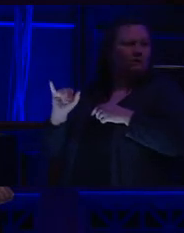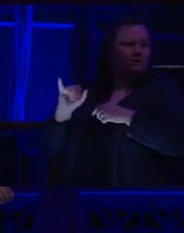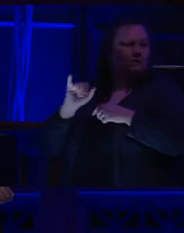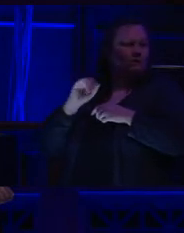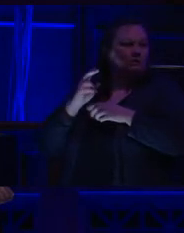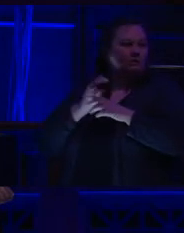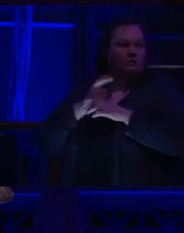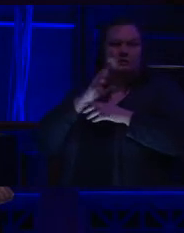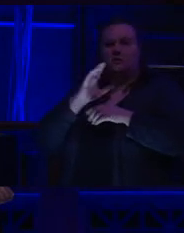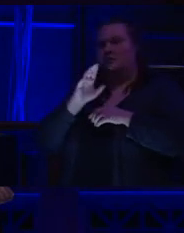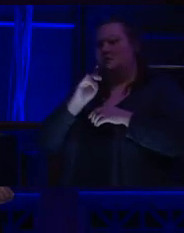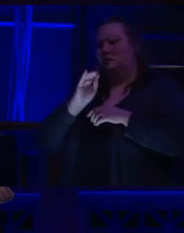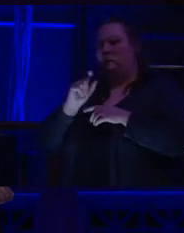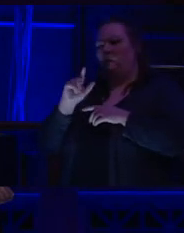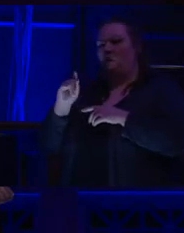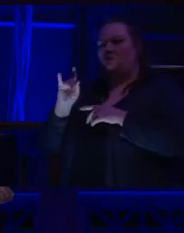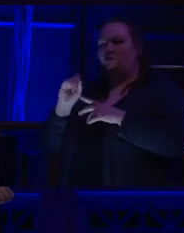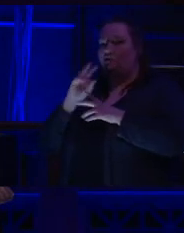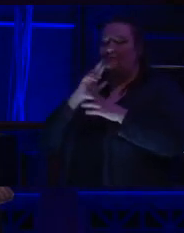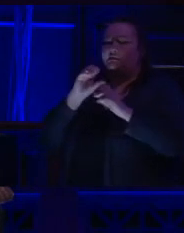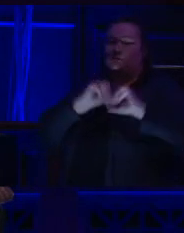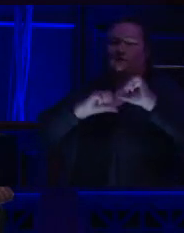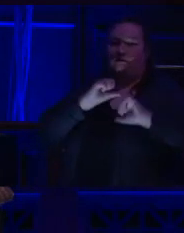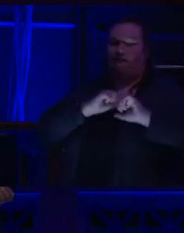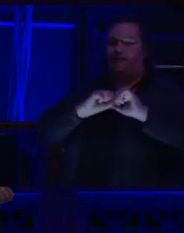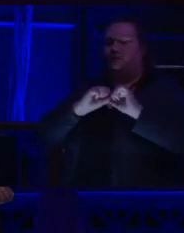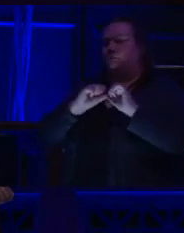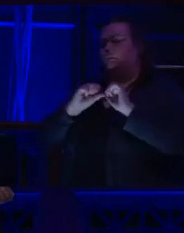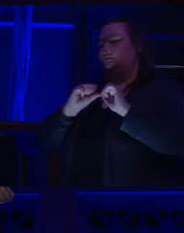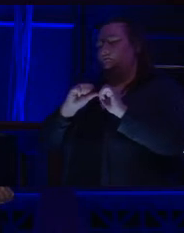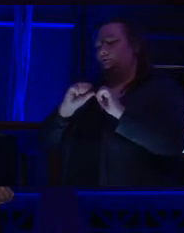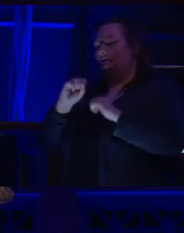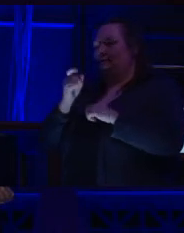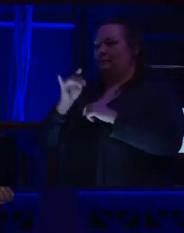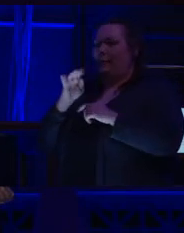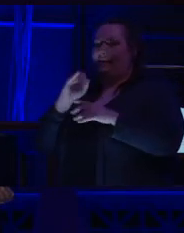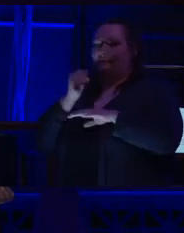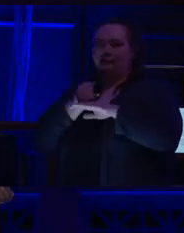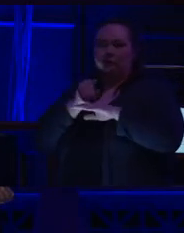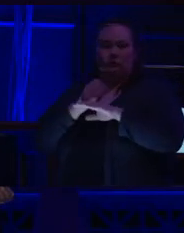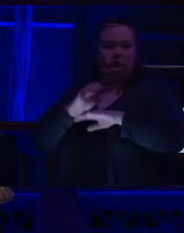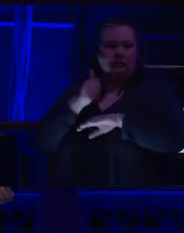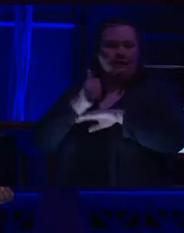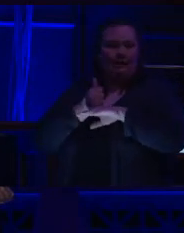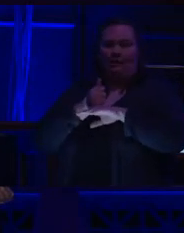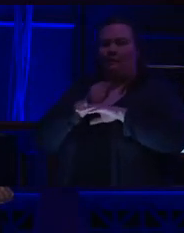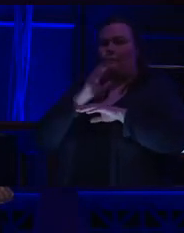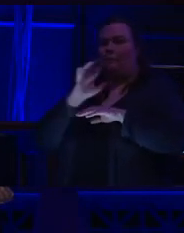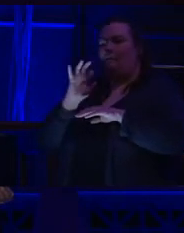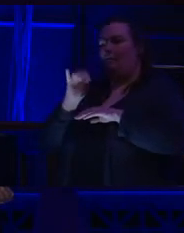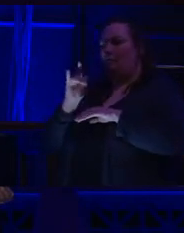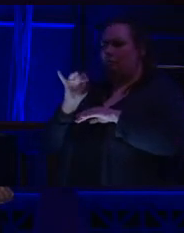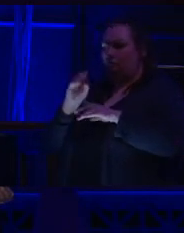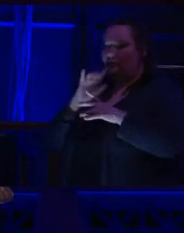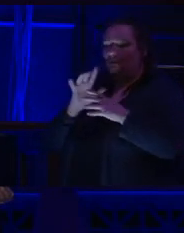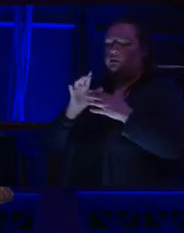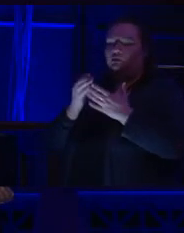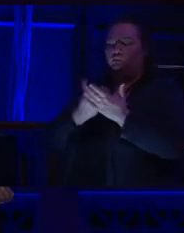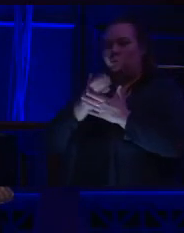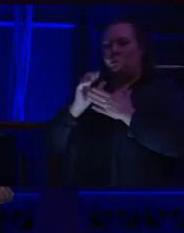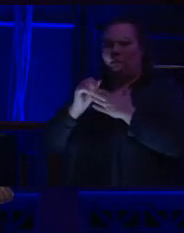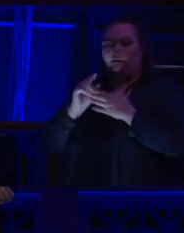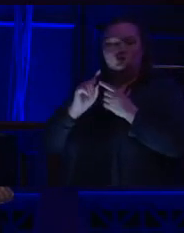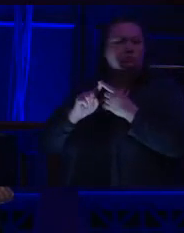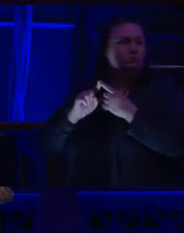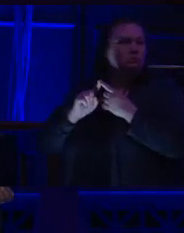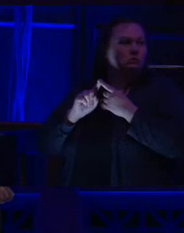Neil Armstrong Science and Space Institute and created an international partnership that led to a new International